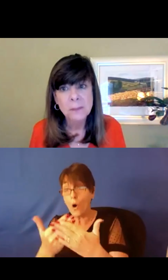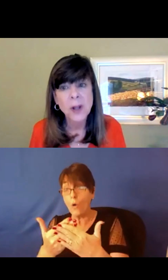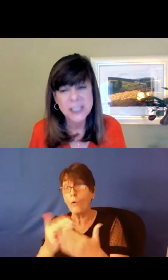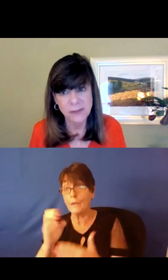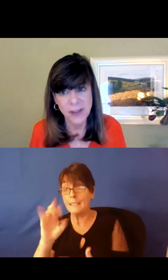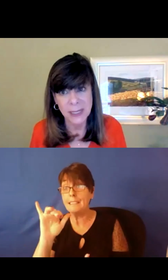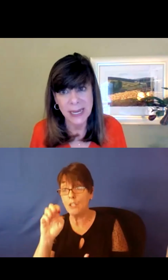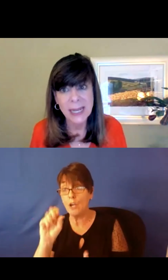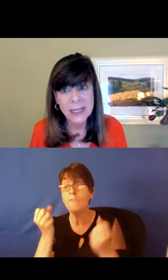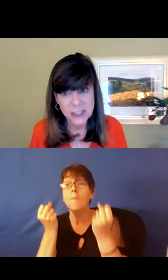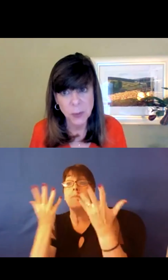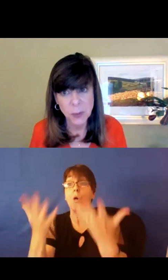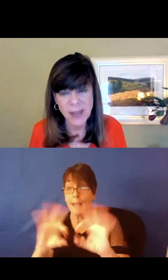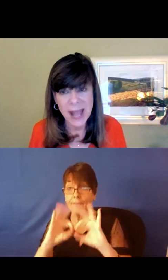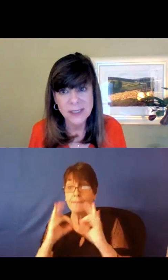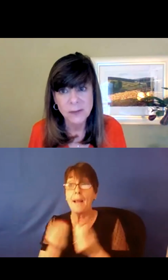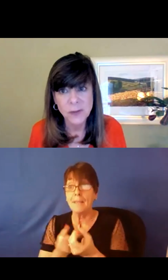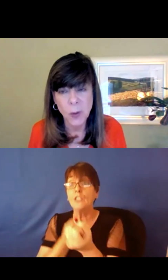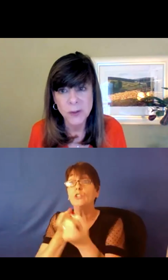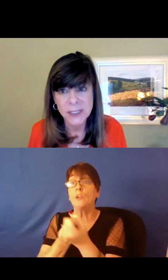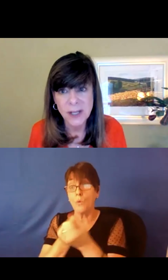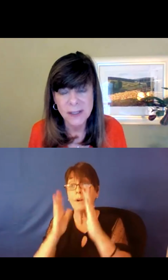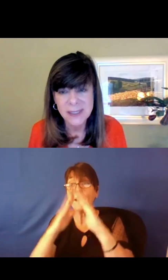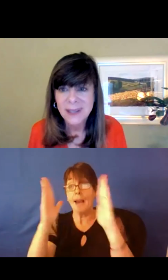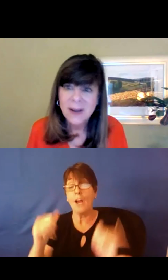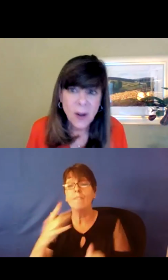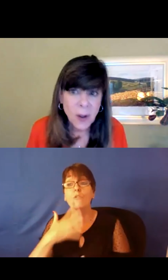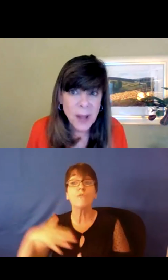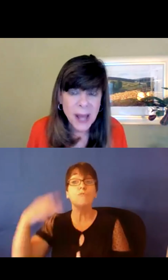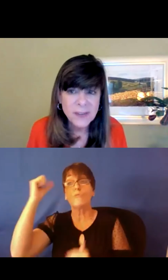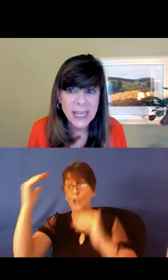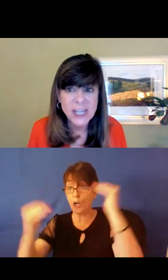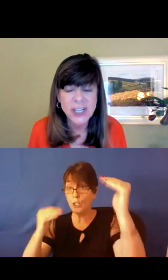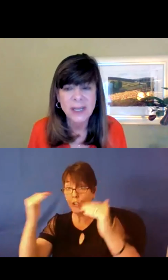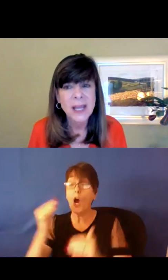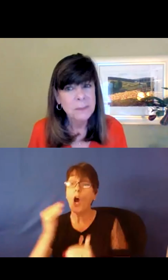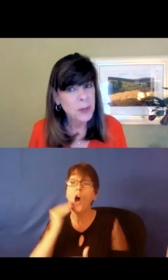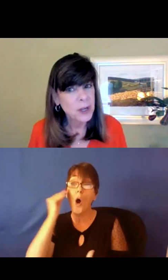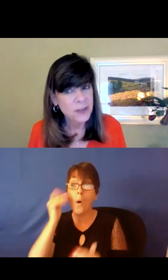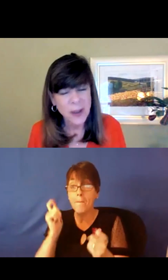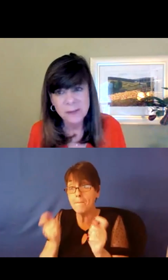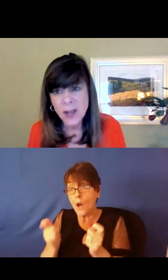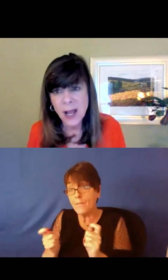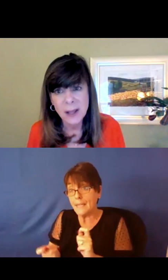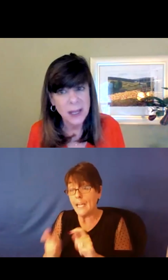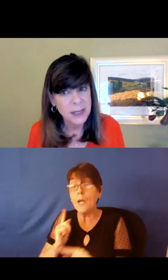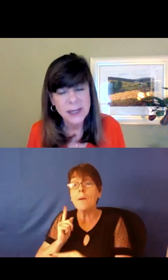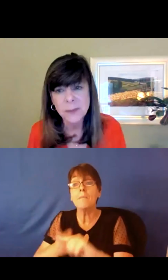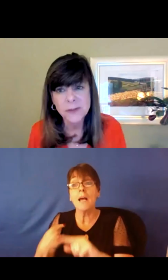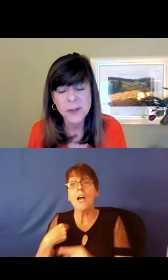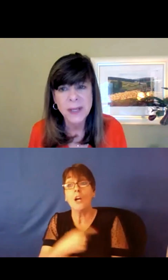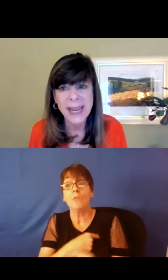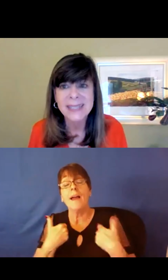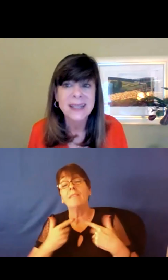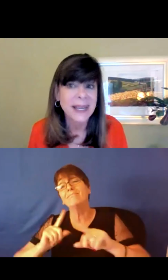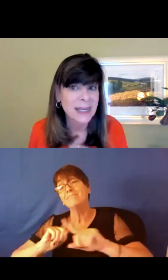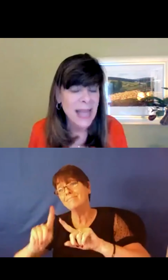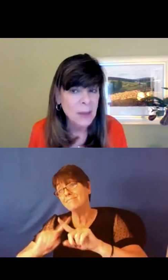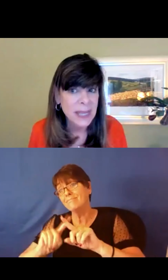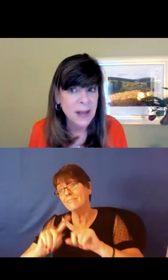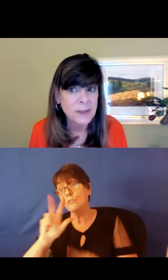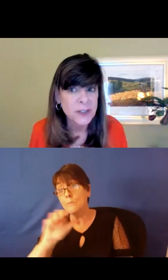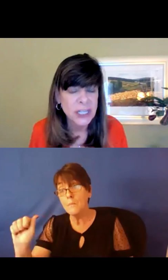of multifamily supportive housing for older adults. Home modification, but we also have a number of AAAs